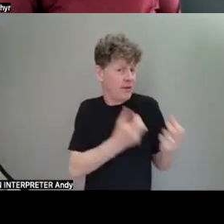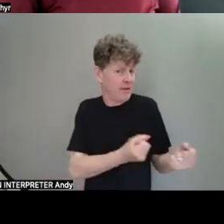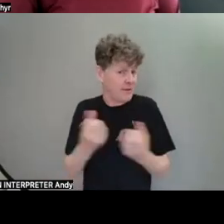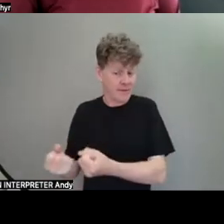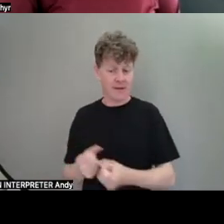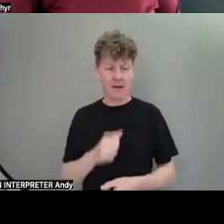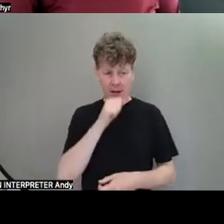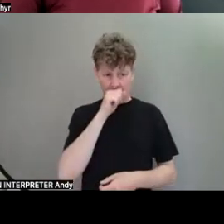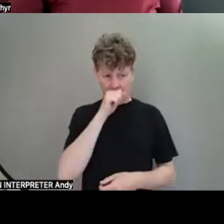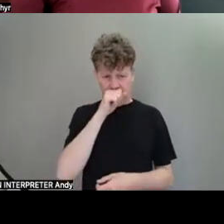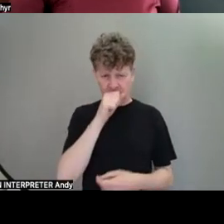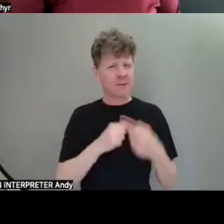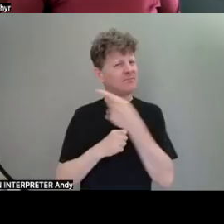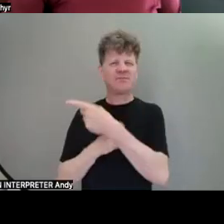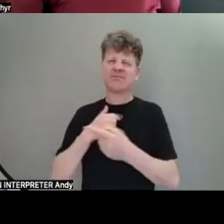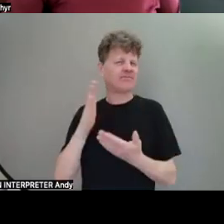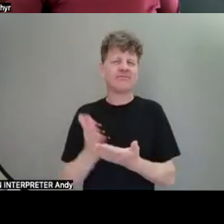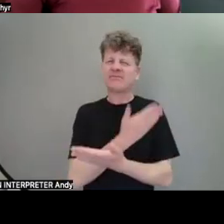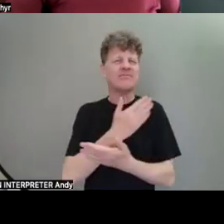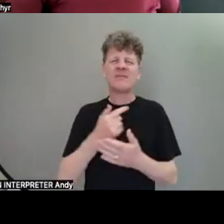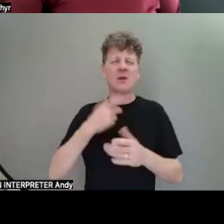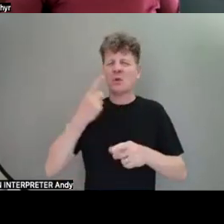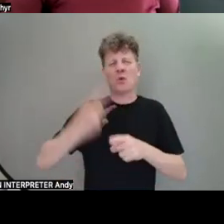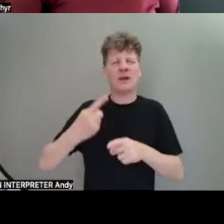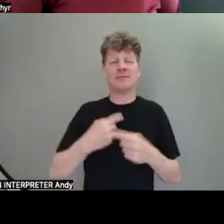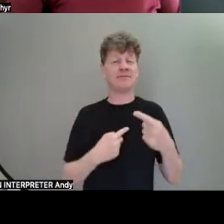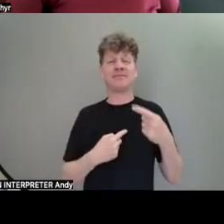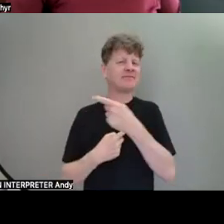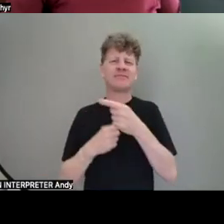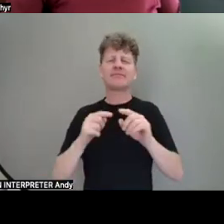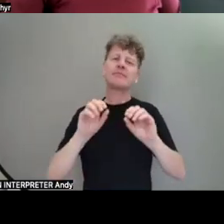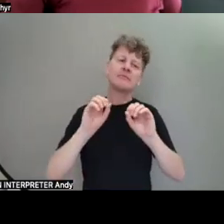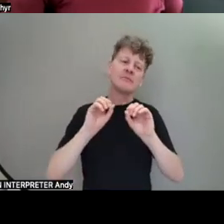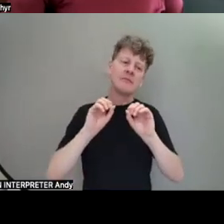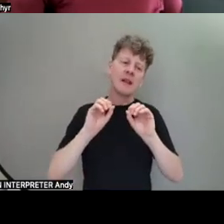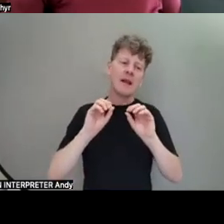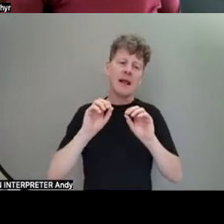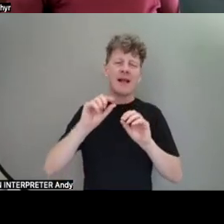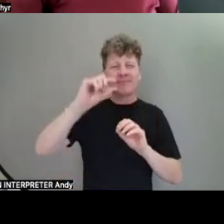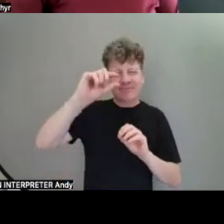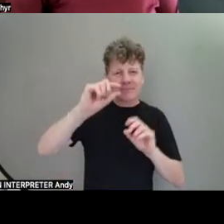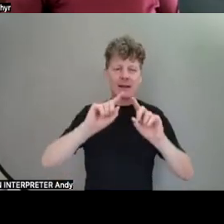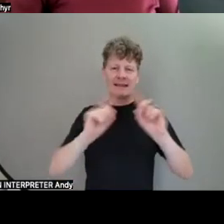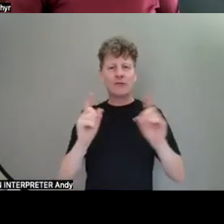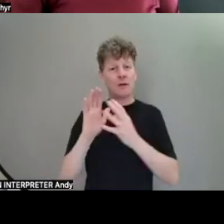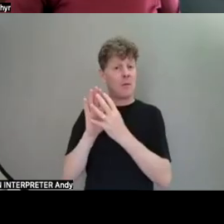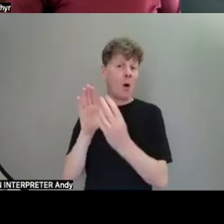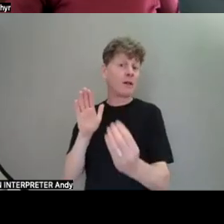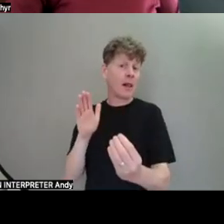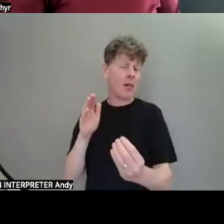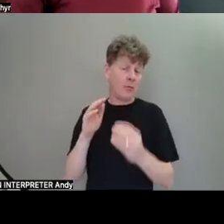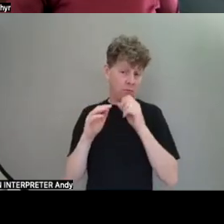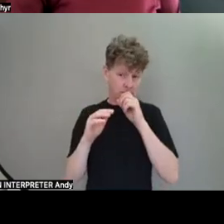I will skip this very quickly. This was just to tell you that there was a slightly different models that we also looked at,